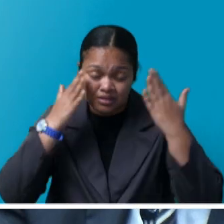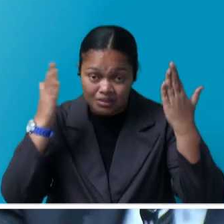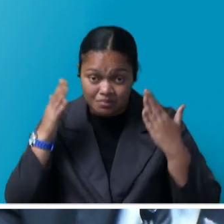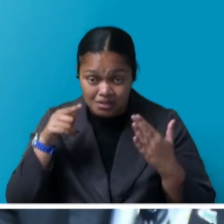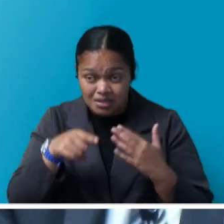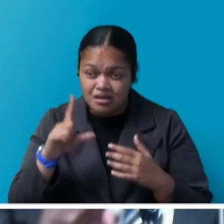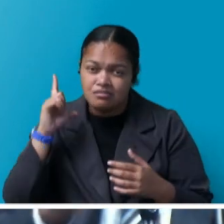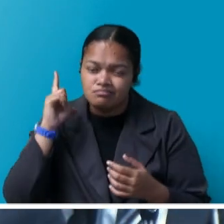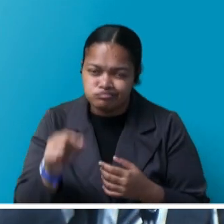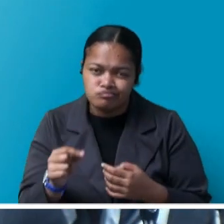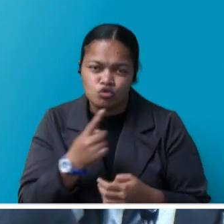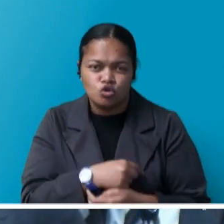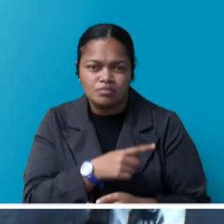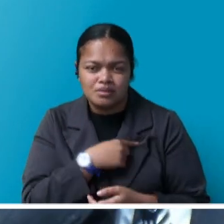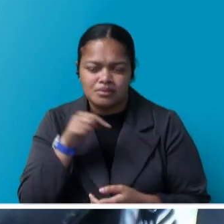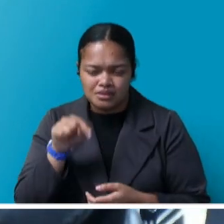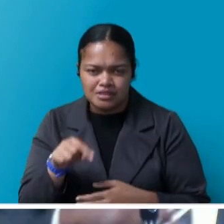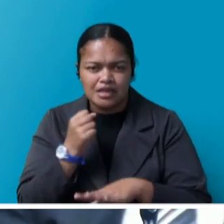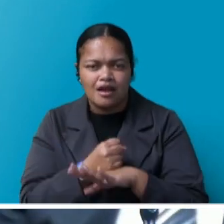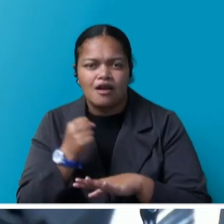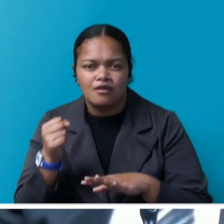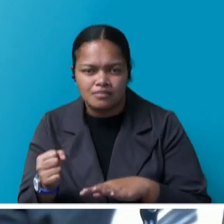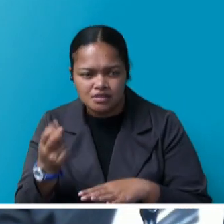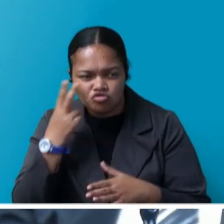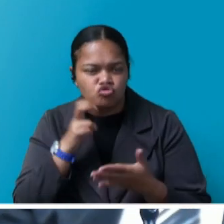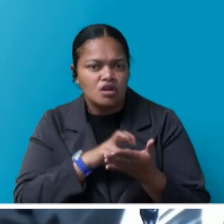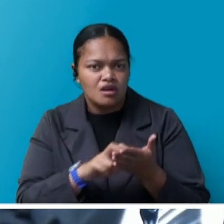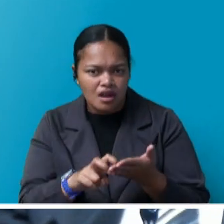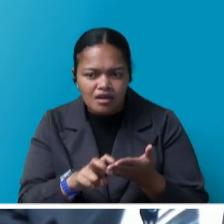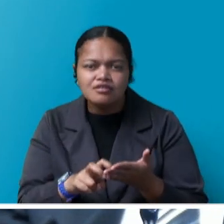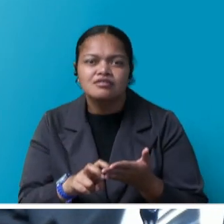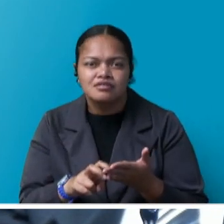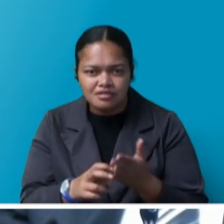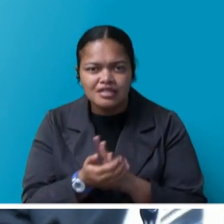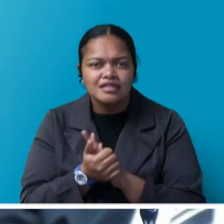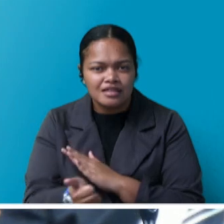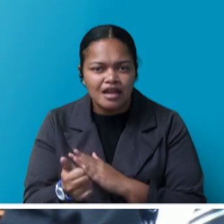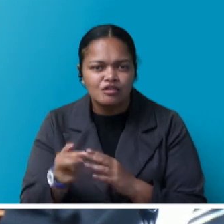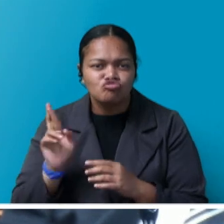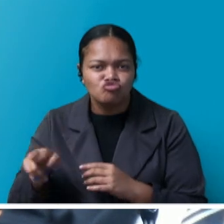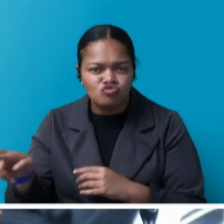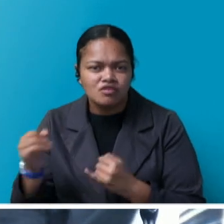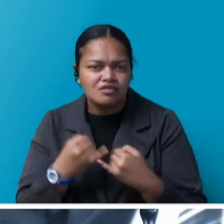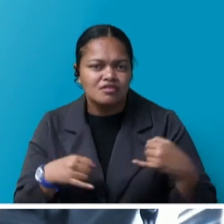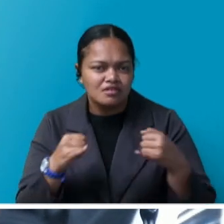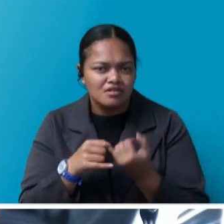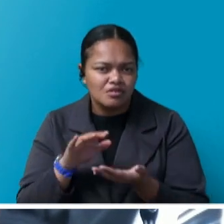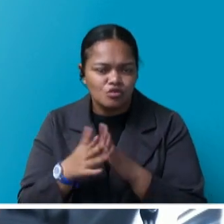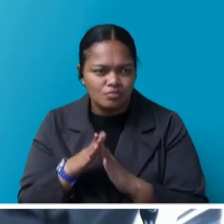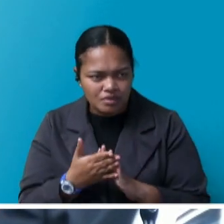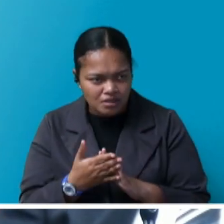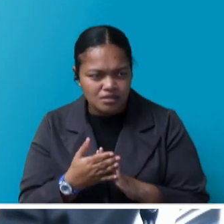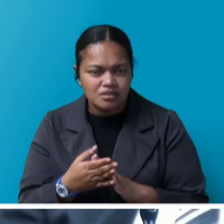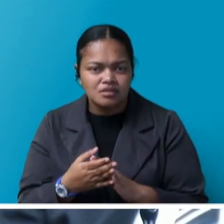bolster the commitment of this coalition government to recognize talents of young people in the rural and maritime communities. It will obviously be